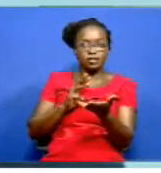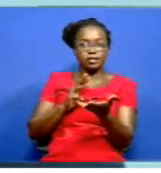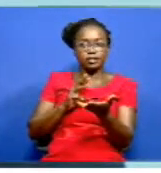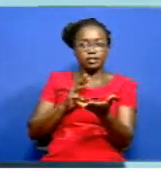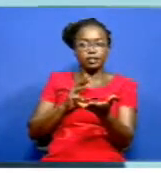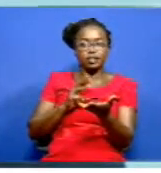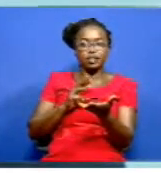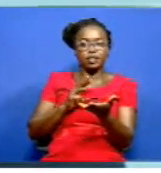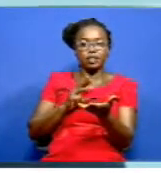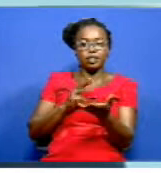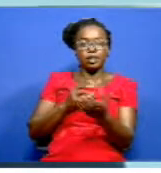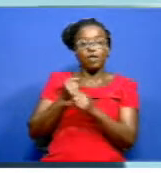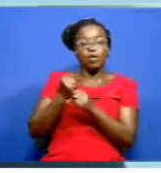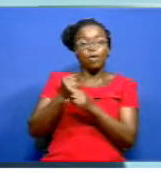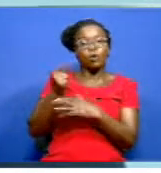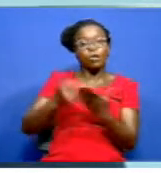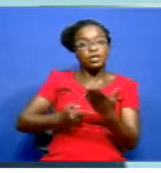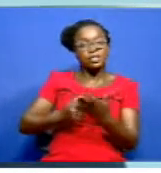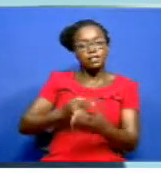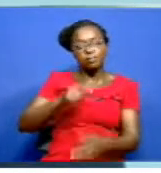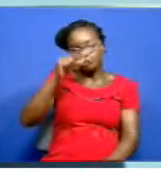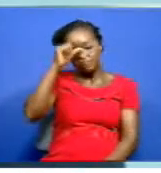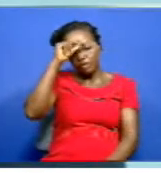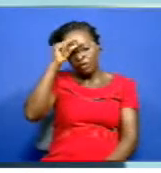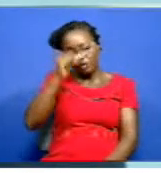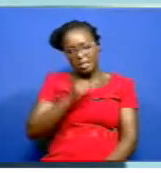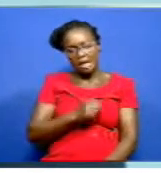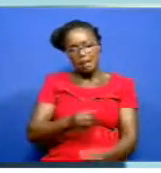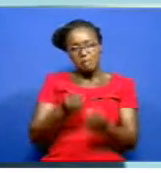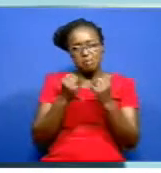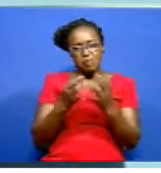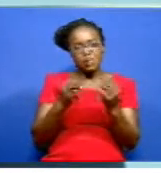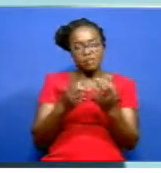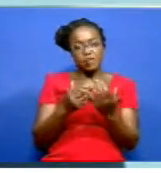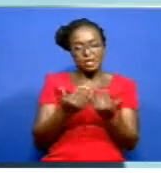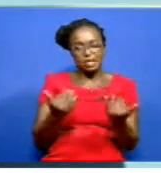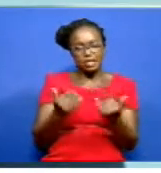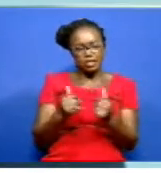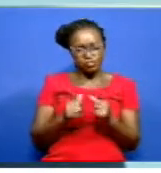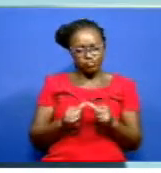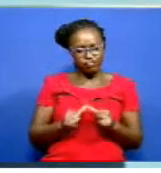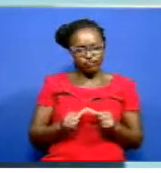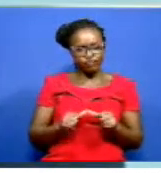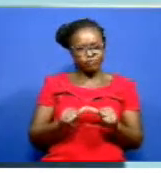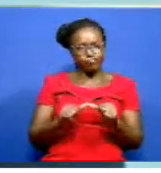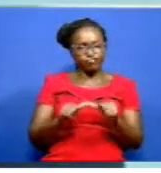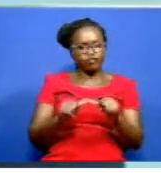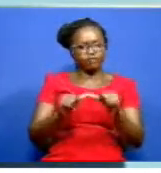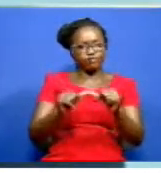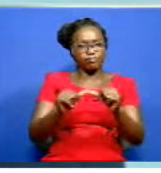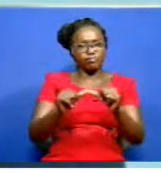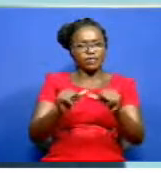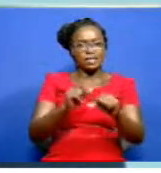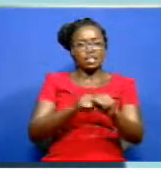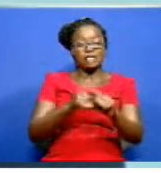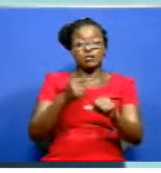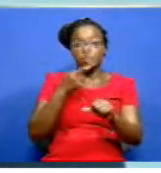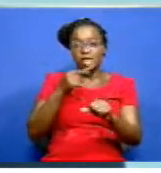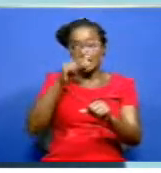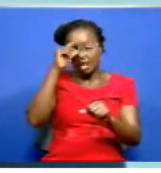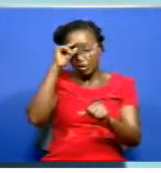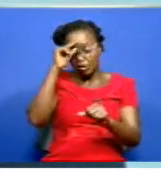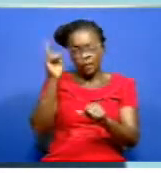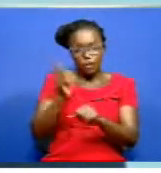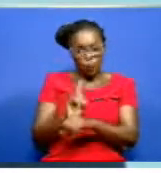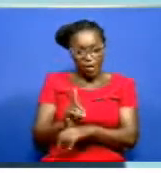been done by the government. There are many, many things that can go on and on and on and on. So when you say the government, when will the government be